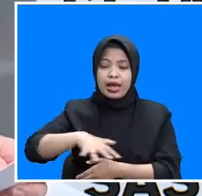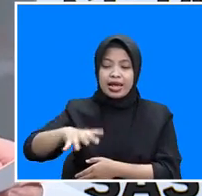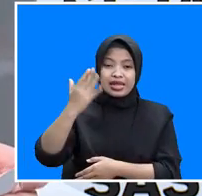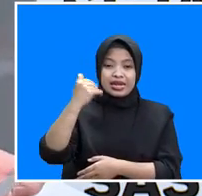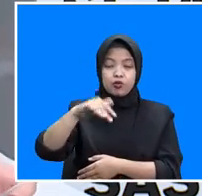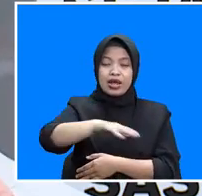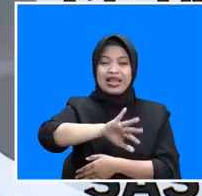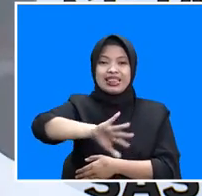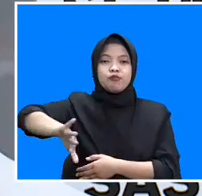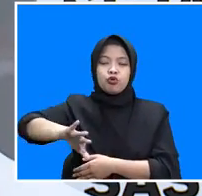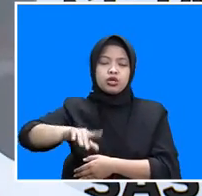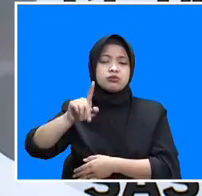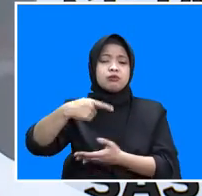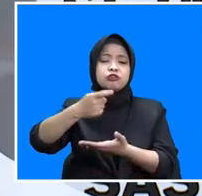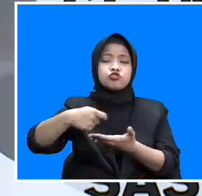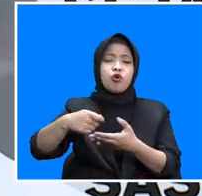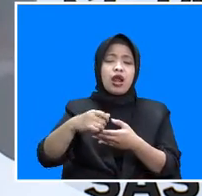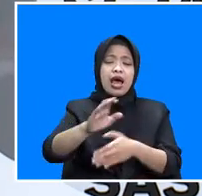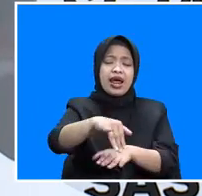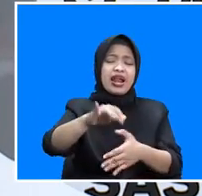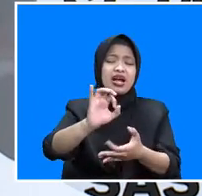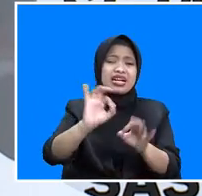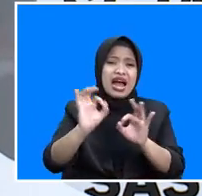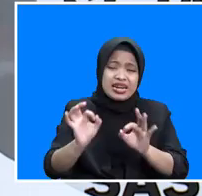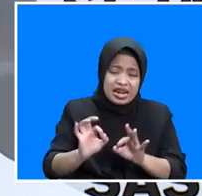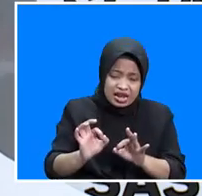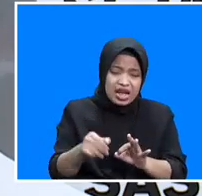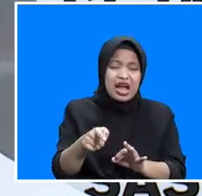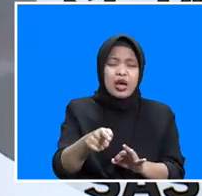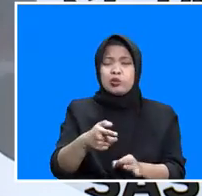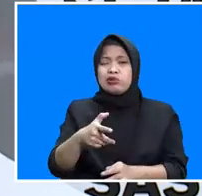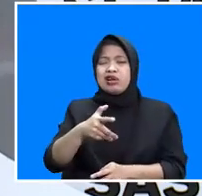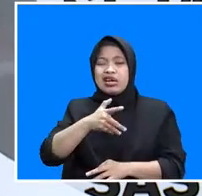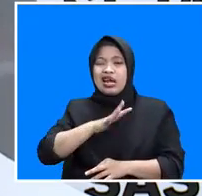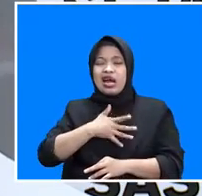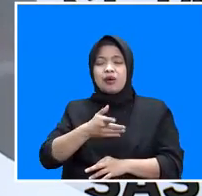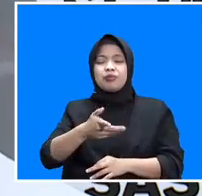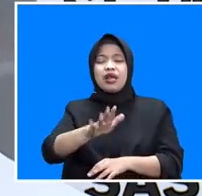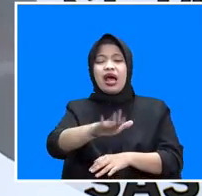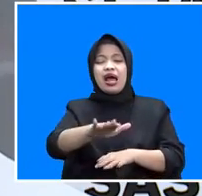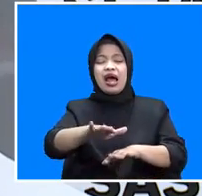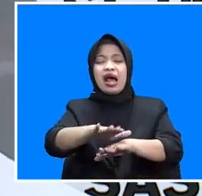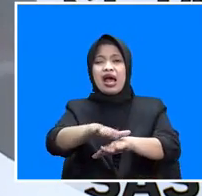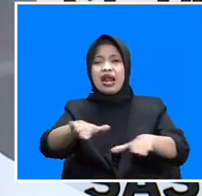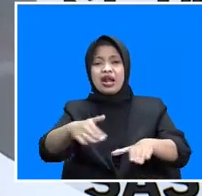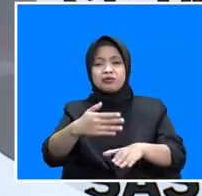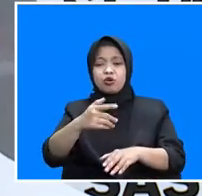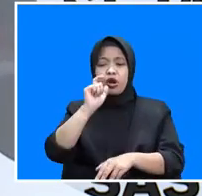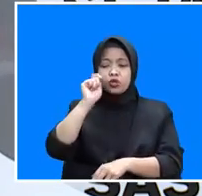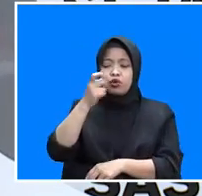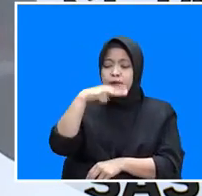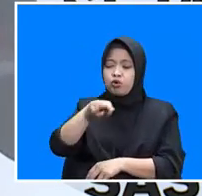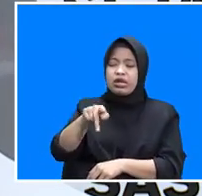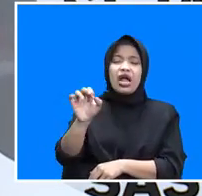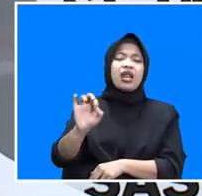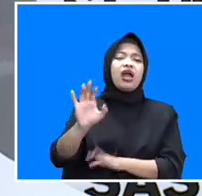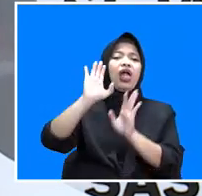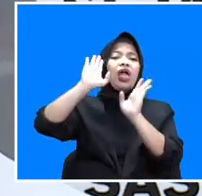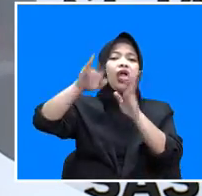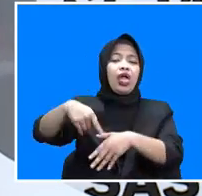children are often, the children that sort of are kind of invisible. So we don't kind of necessarily pick them up